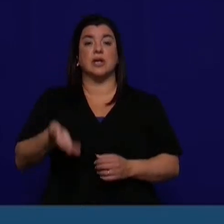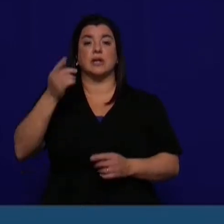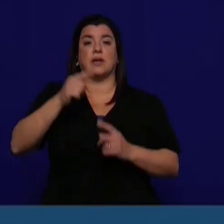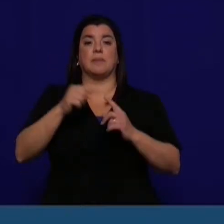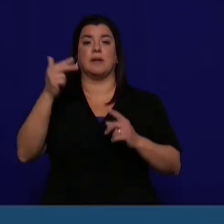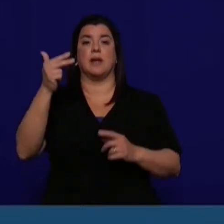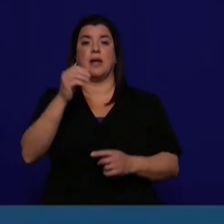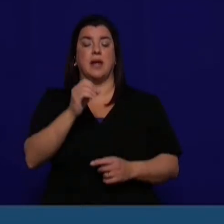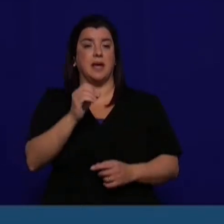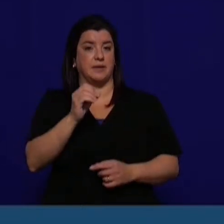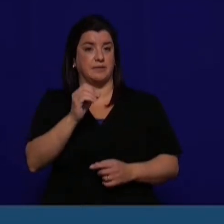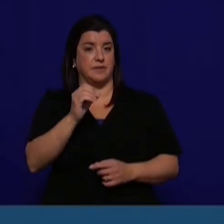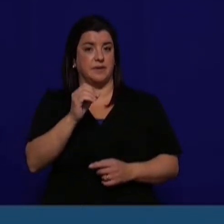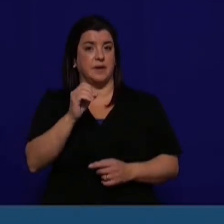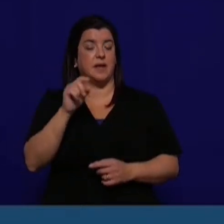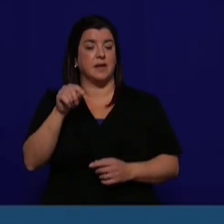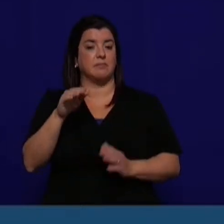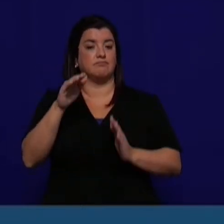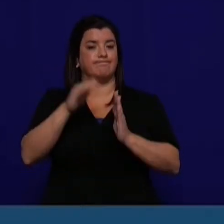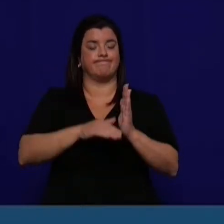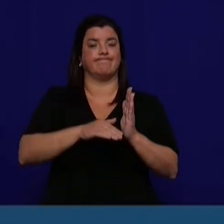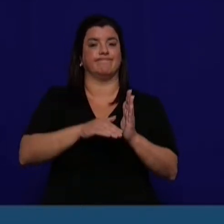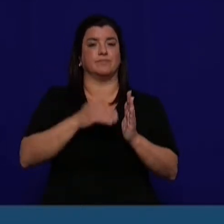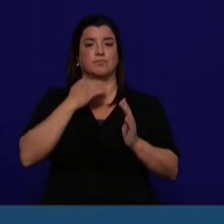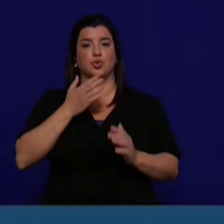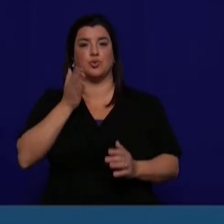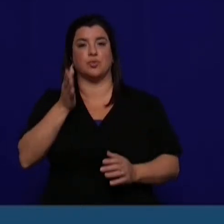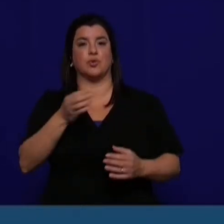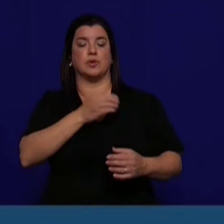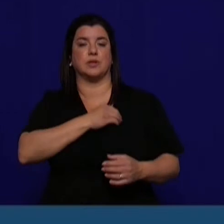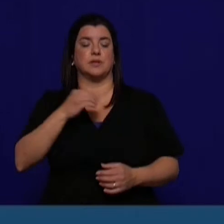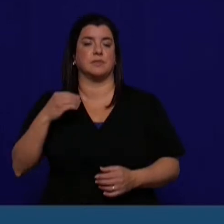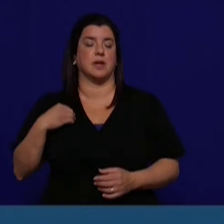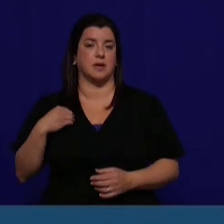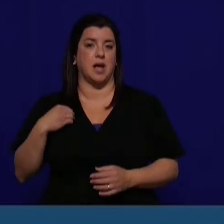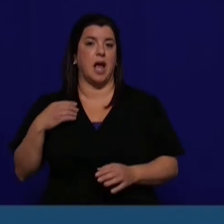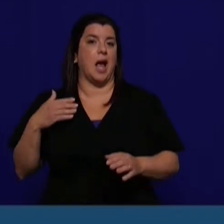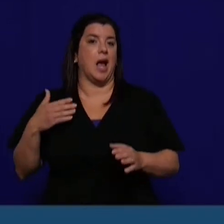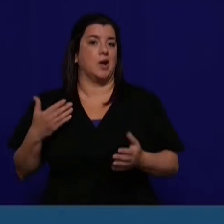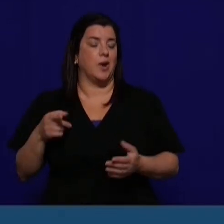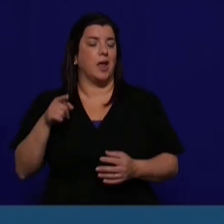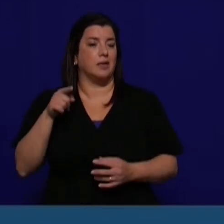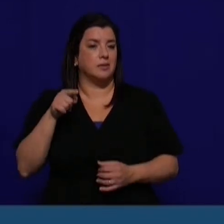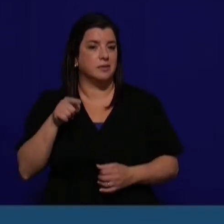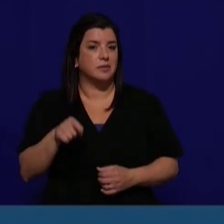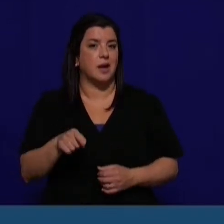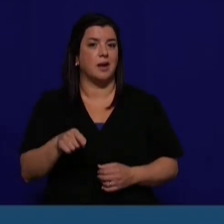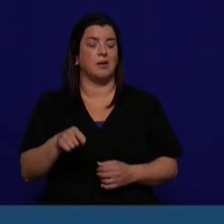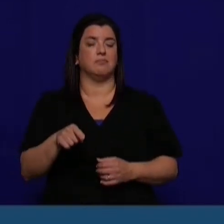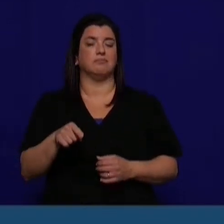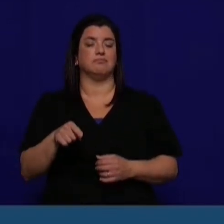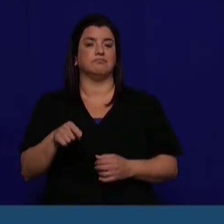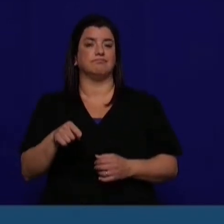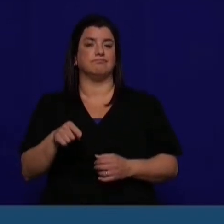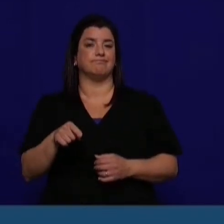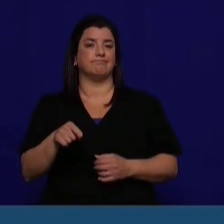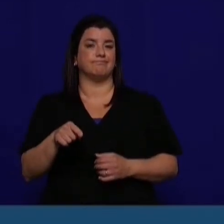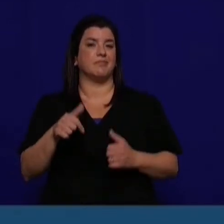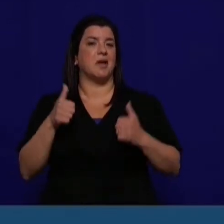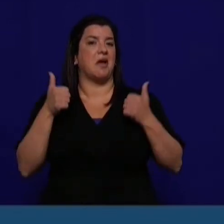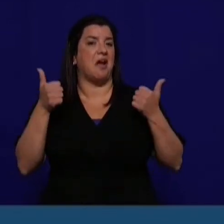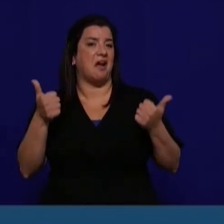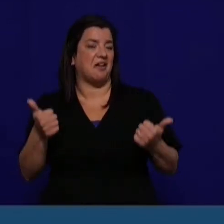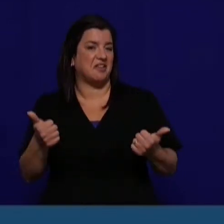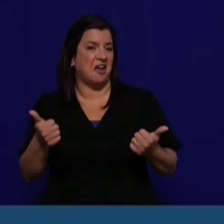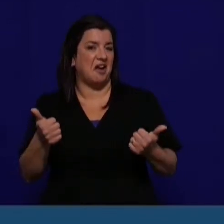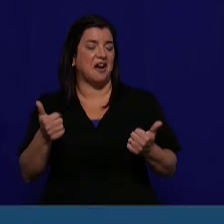diġà naqsu milli ikollhom bżonn jidħlu l-isptar. U allura dan jawgura tajjeb ukoll kemm min-naħa ta' nuqqas ta' każijiet li